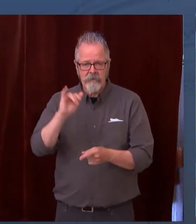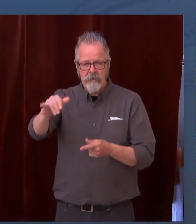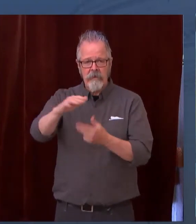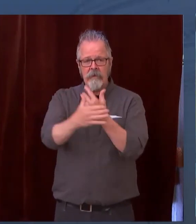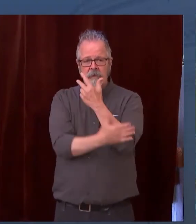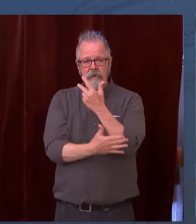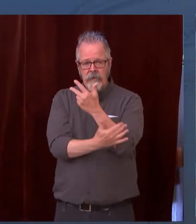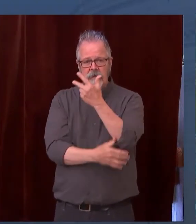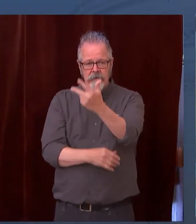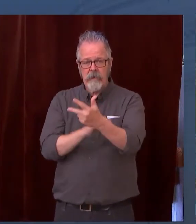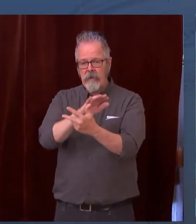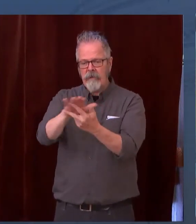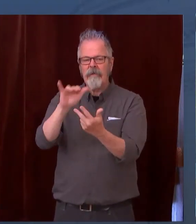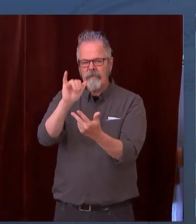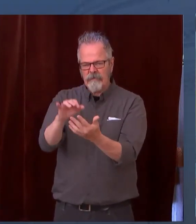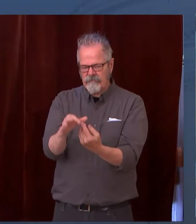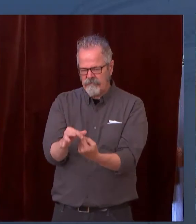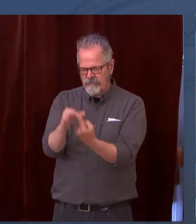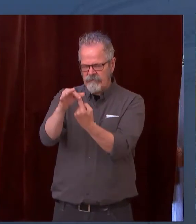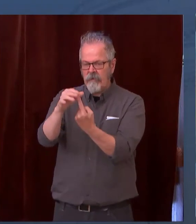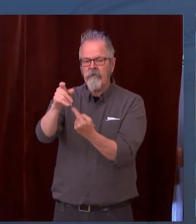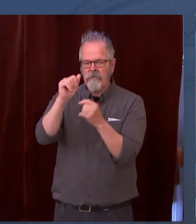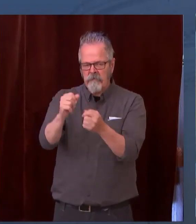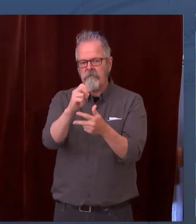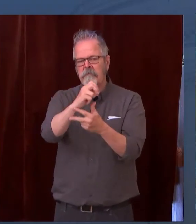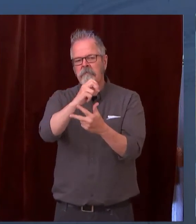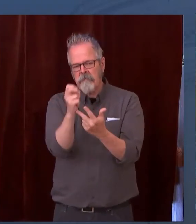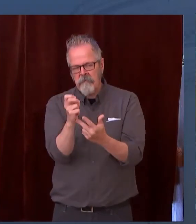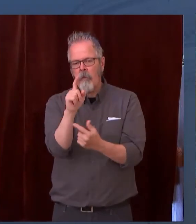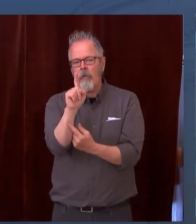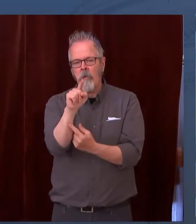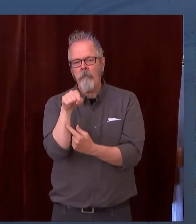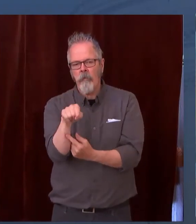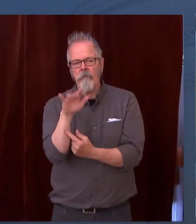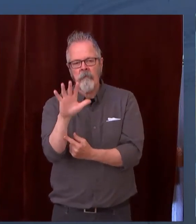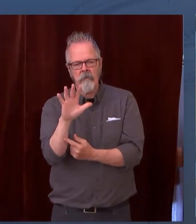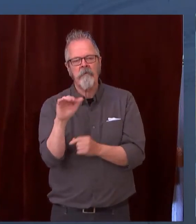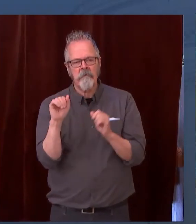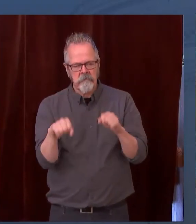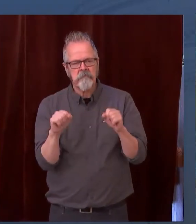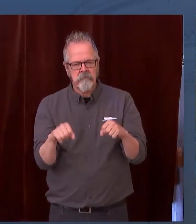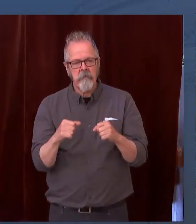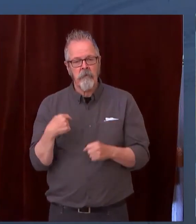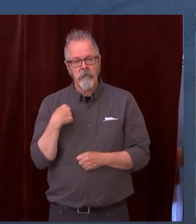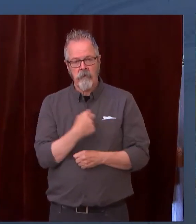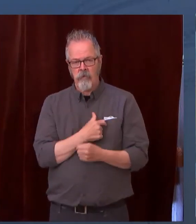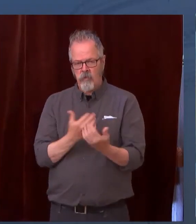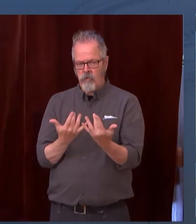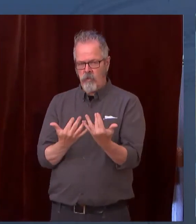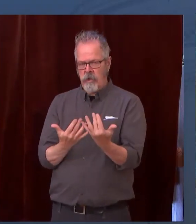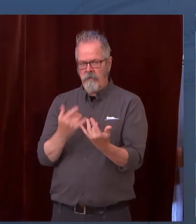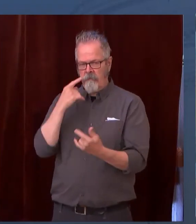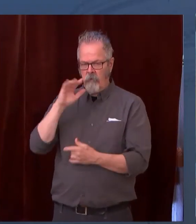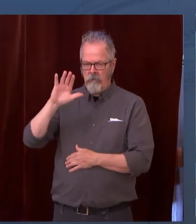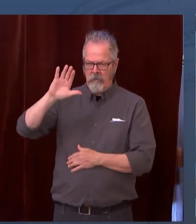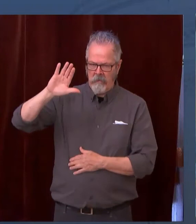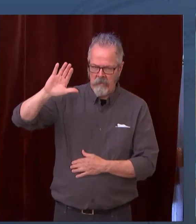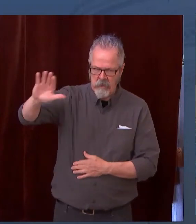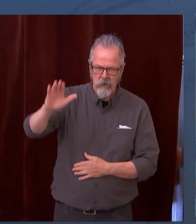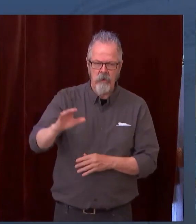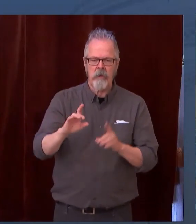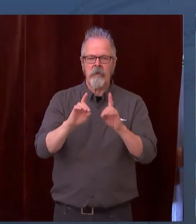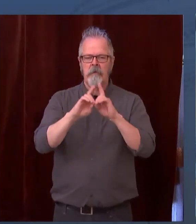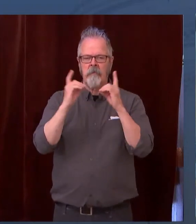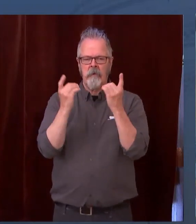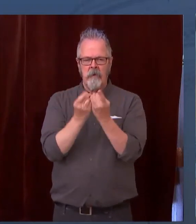been already talking with those elected officials about those roadmaps and been getting their input into that. So the Board of Health will need